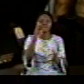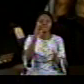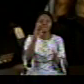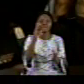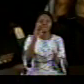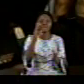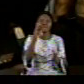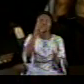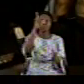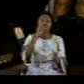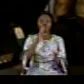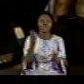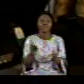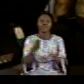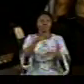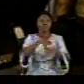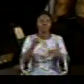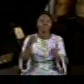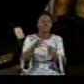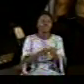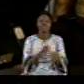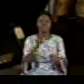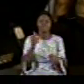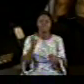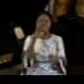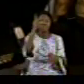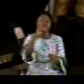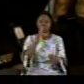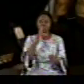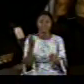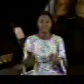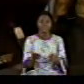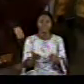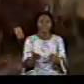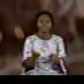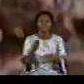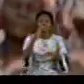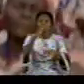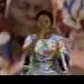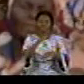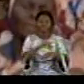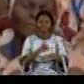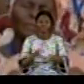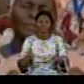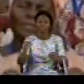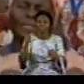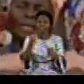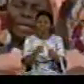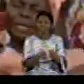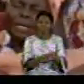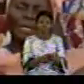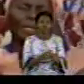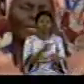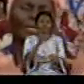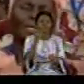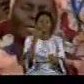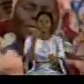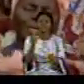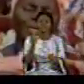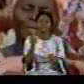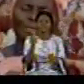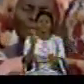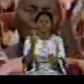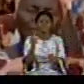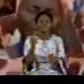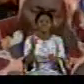You are here touching every heart. You are here and you're touching every heart, Lord.